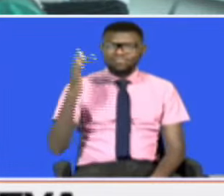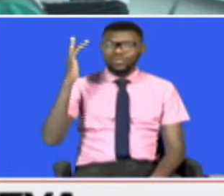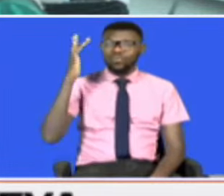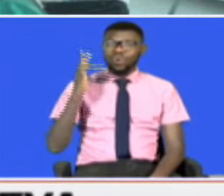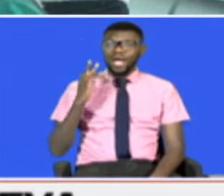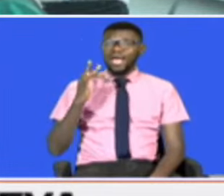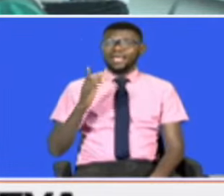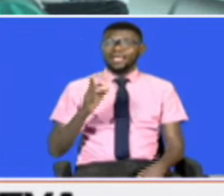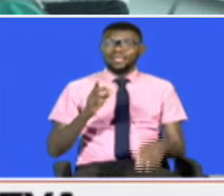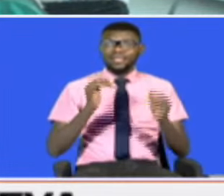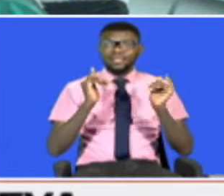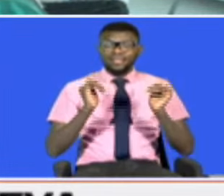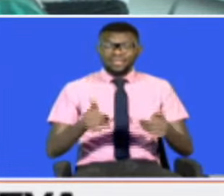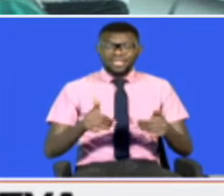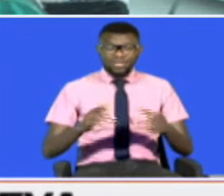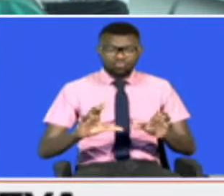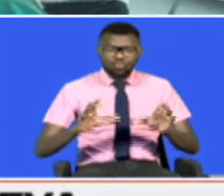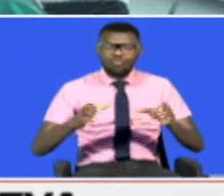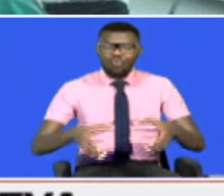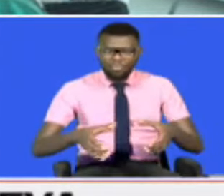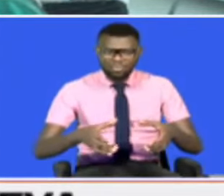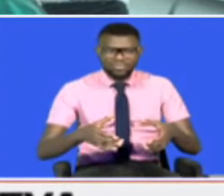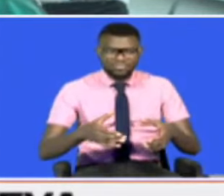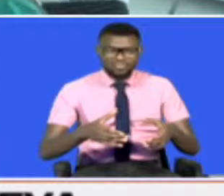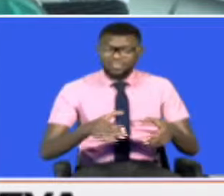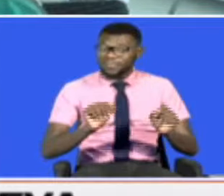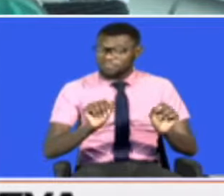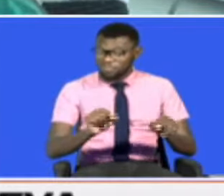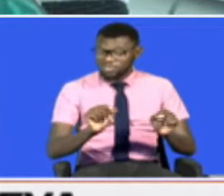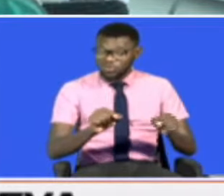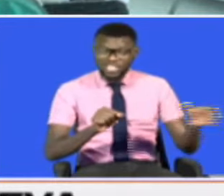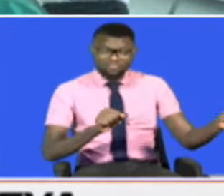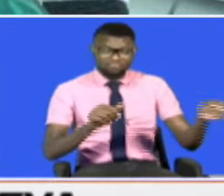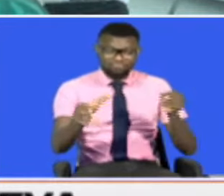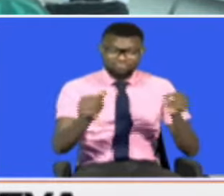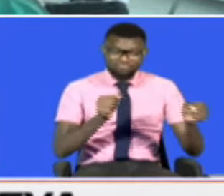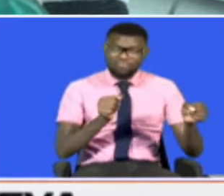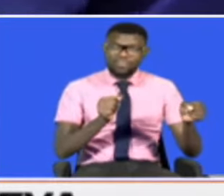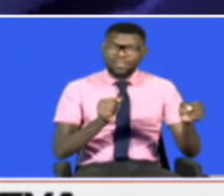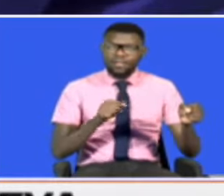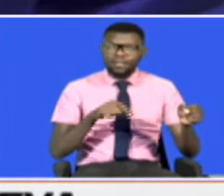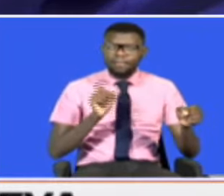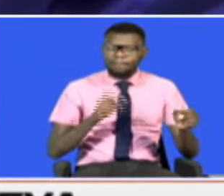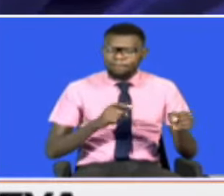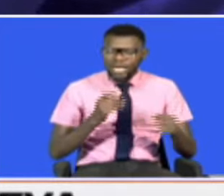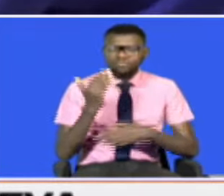knows how to mine the data. So let us just be authentic and truthful to who she is.